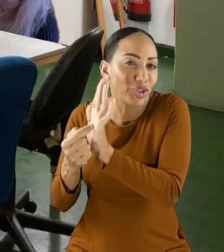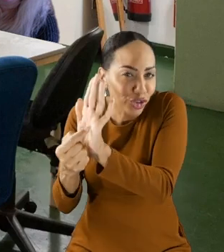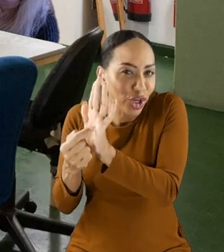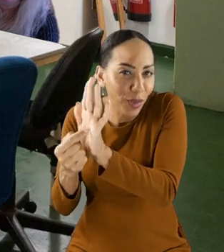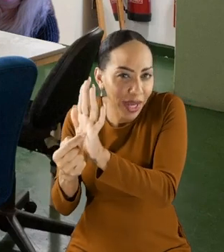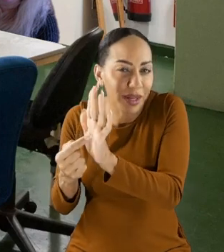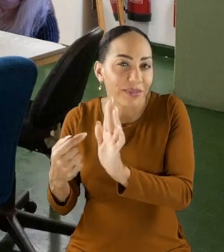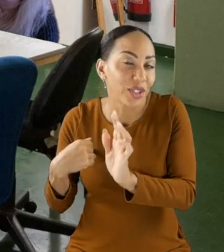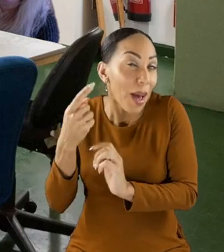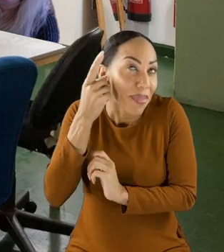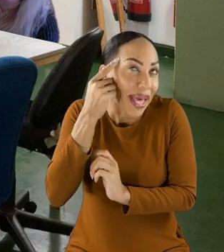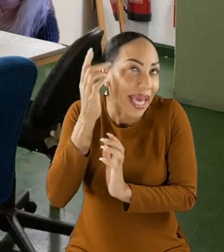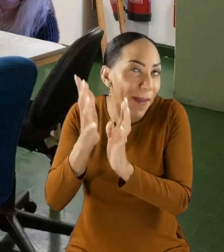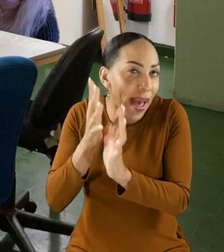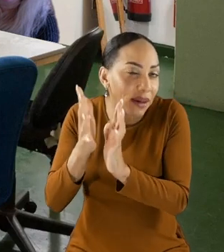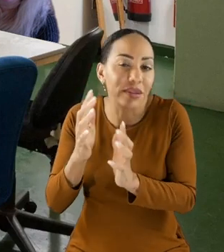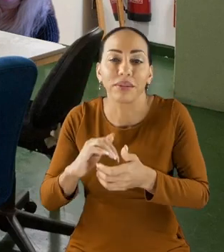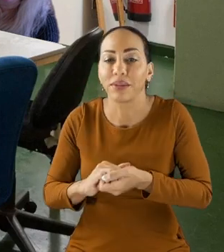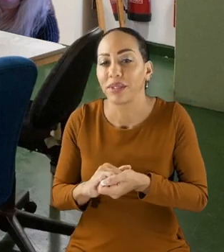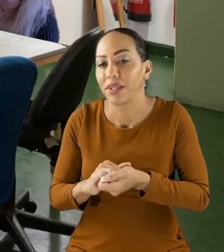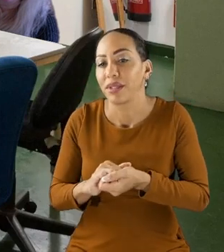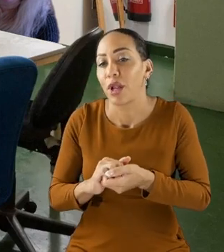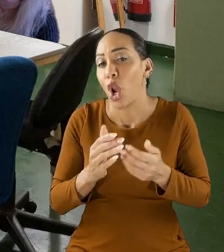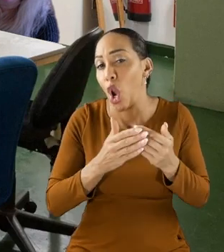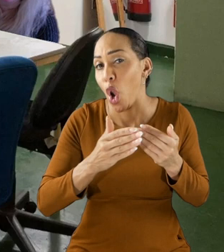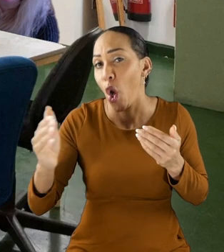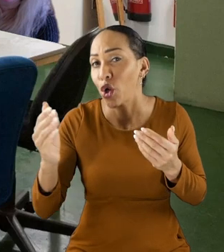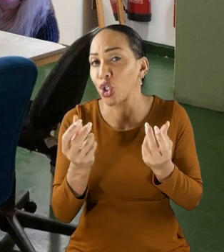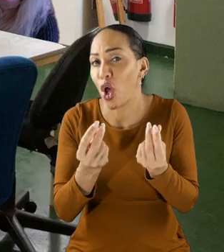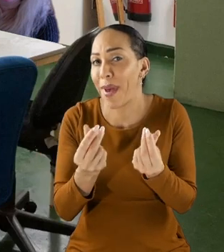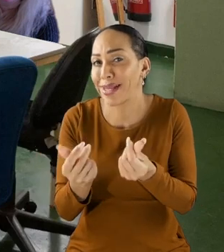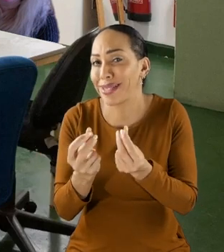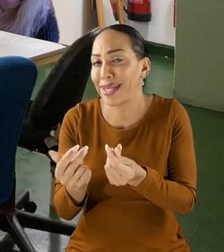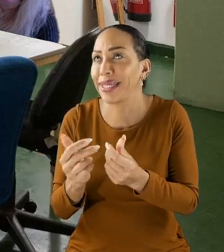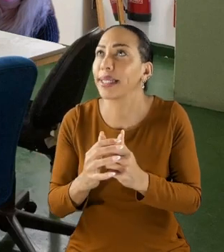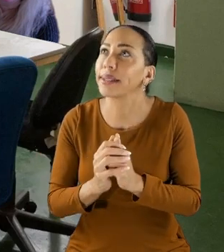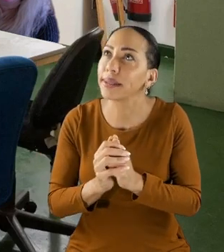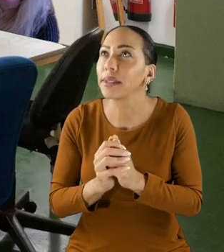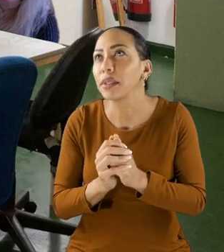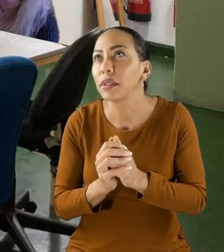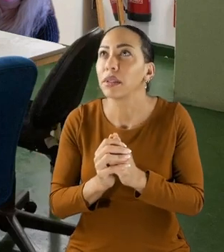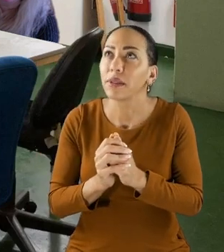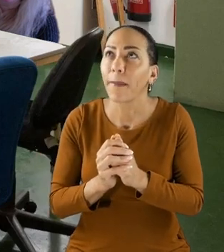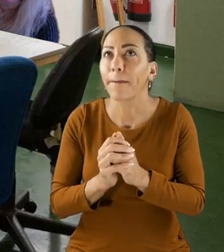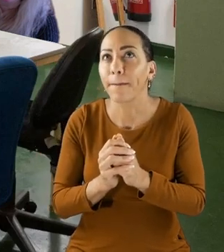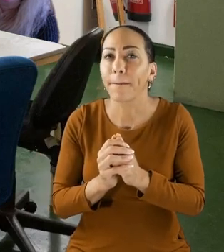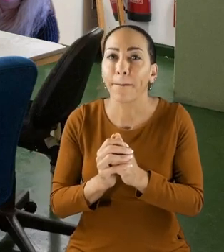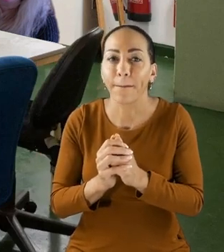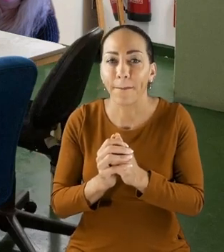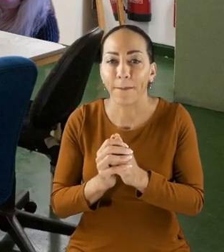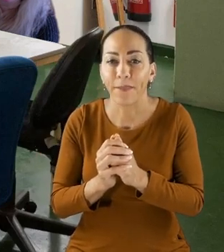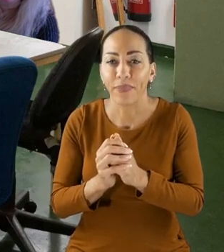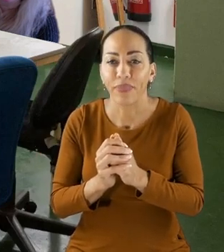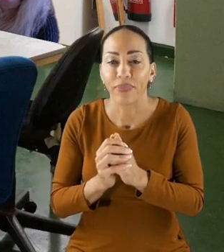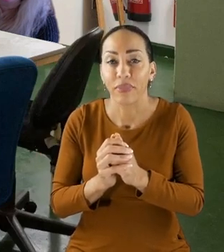what I'm thinking about at the moment. And then I guess also the longer term aesthetic possibilities of how we